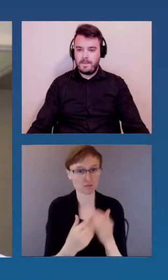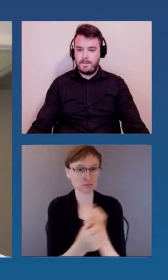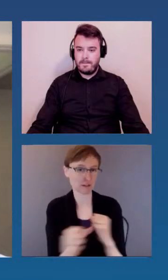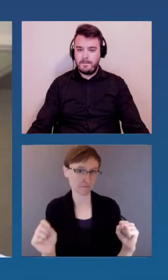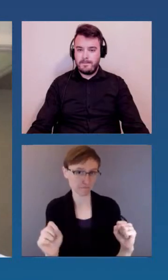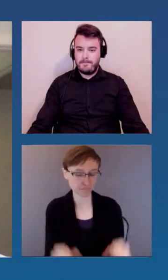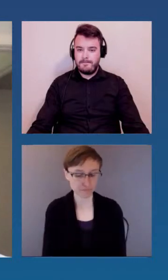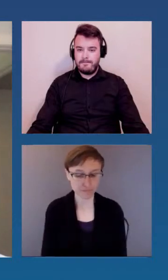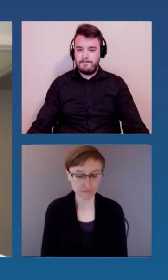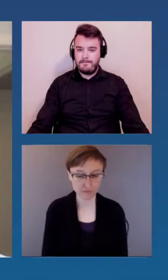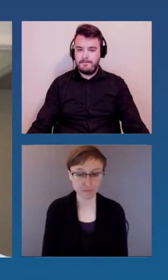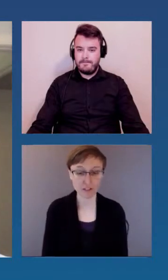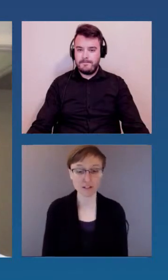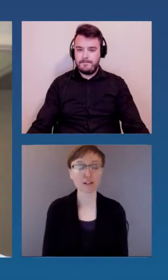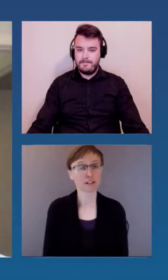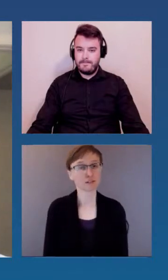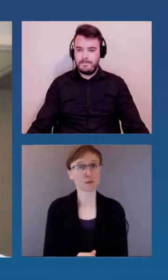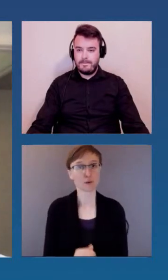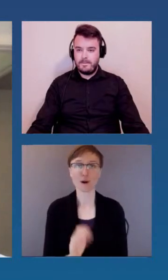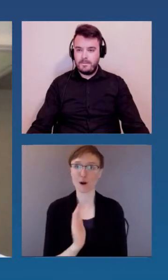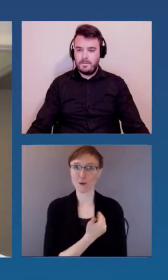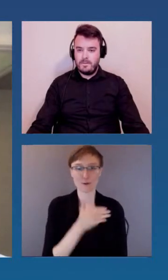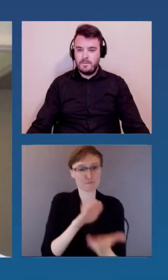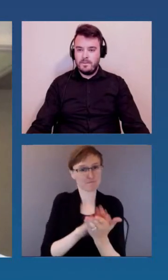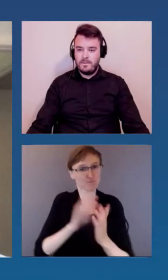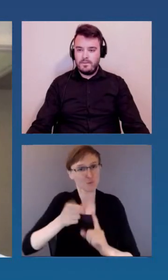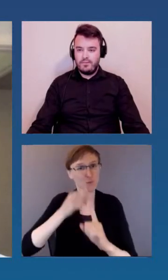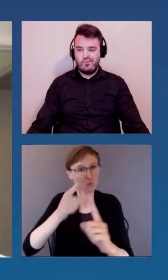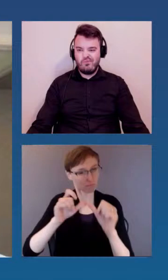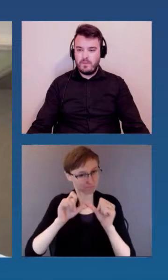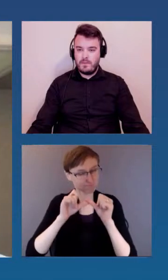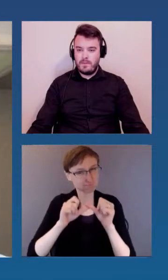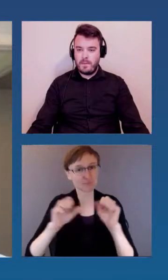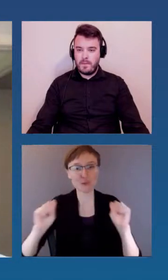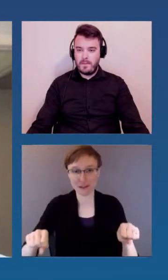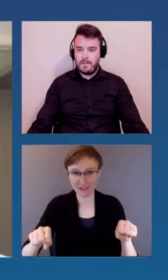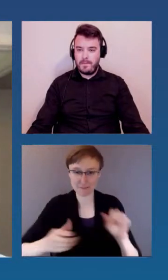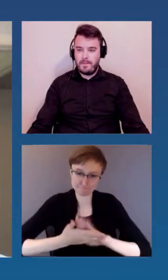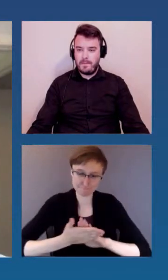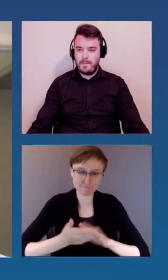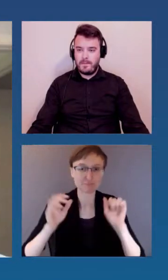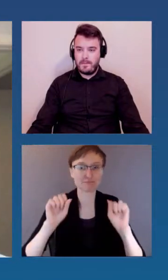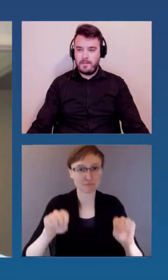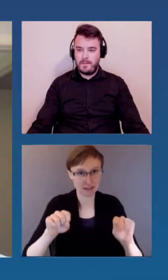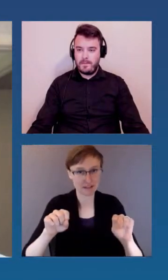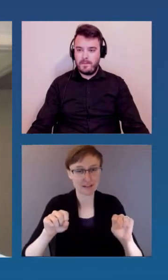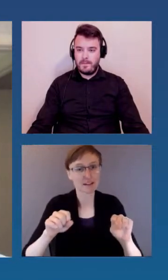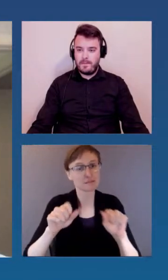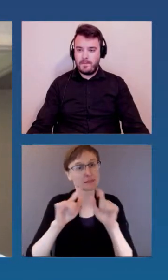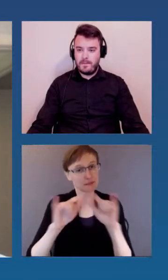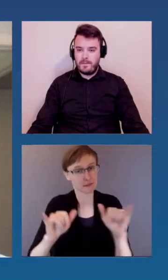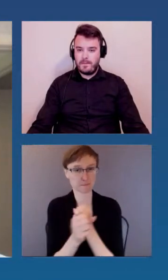library, who can usually sit thousands of people, welcomes about 50 at the present time. Protocols for